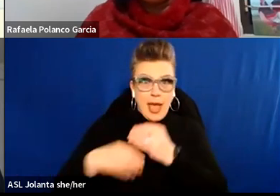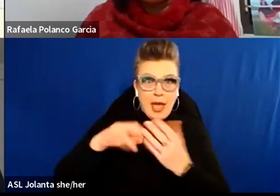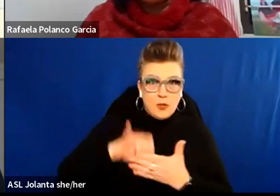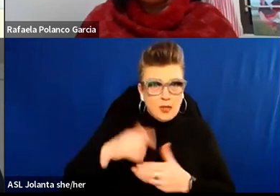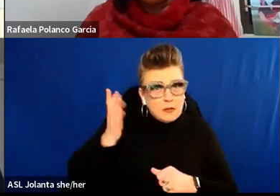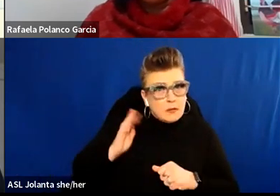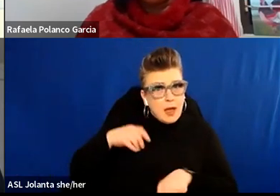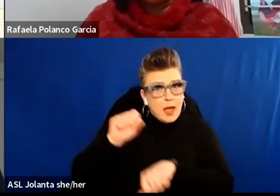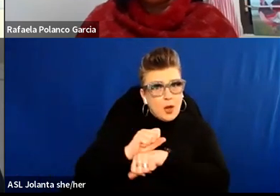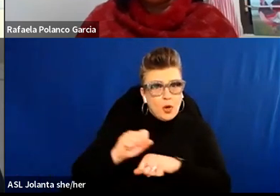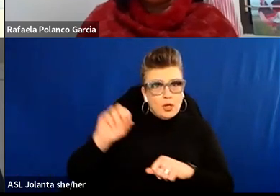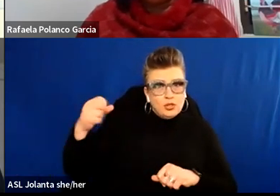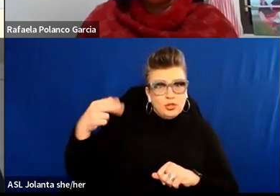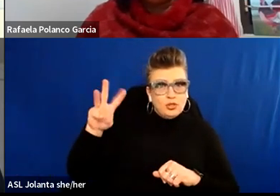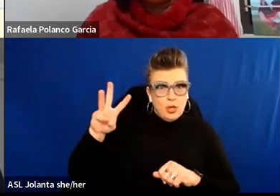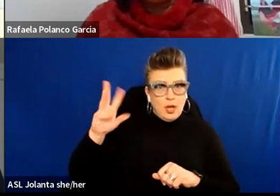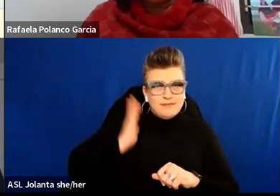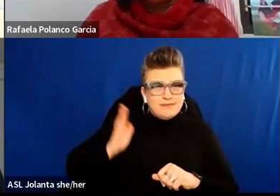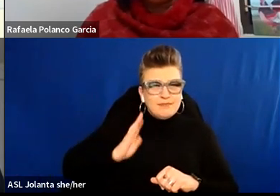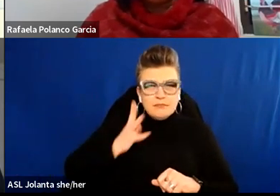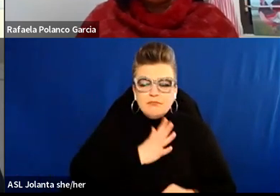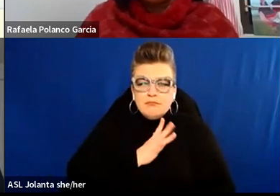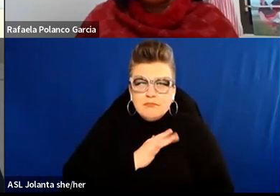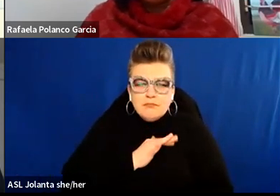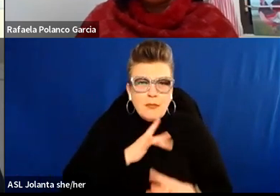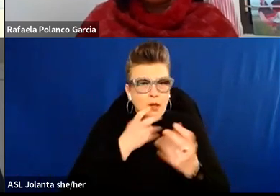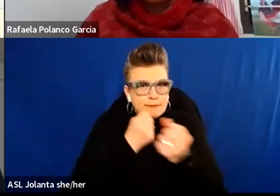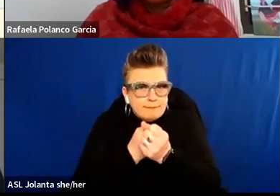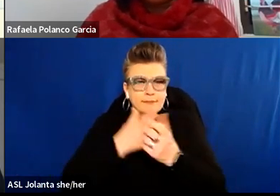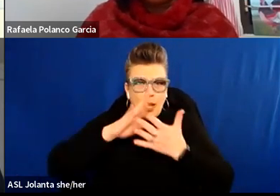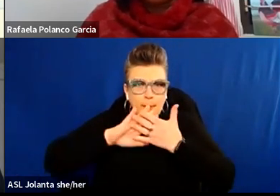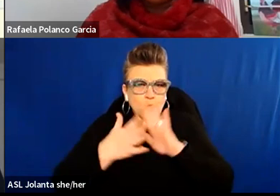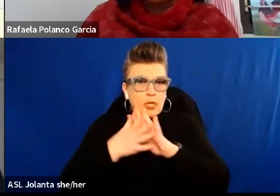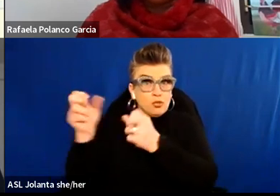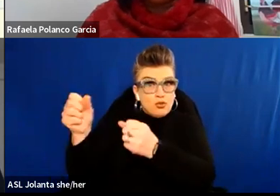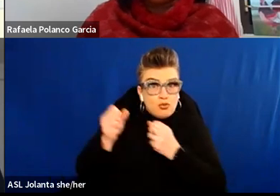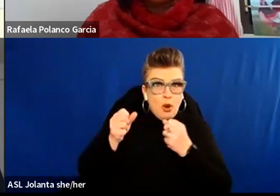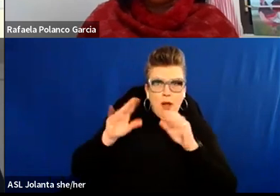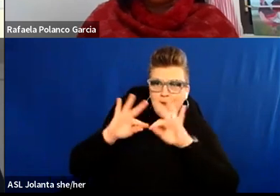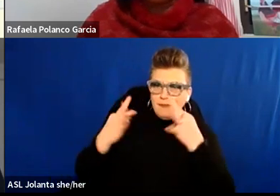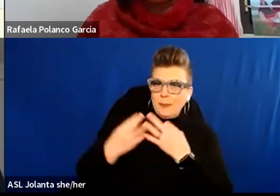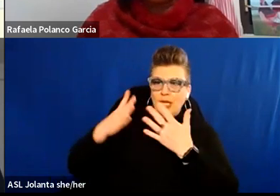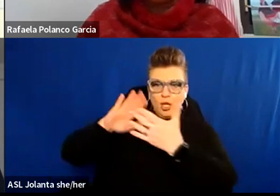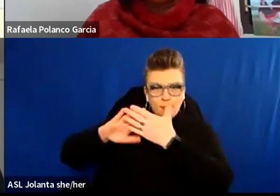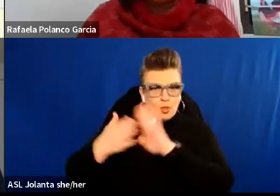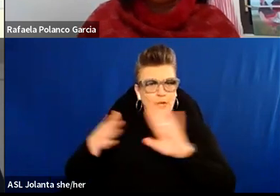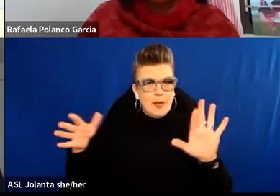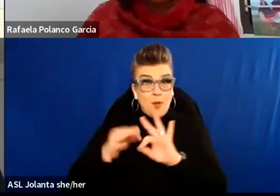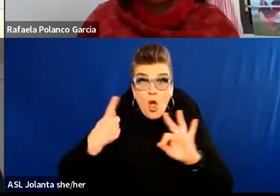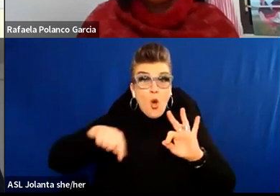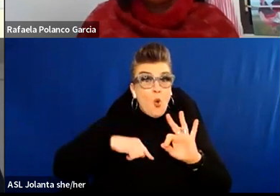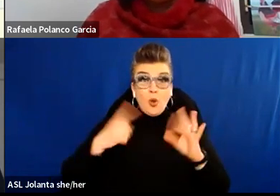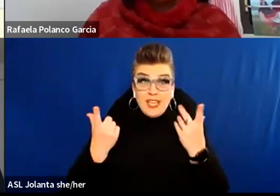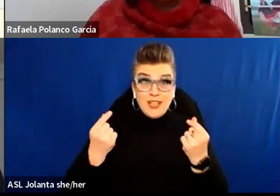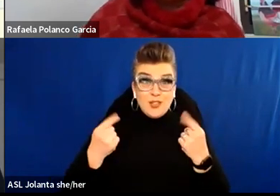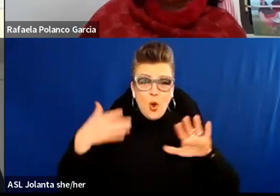shaw was a stabilizing core support for families with strong school community bond we would walk across the street meet with families and